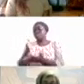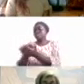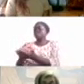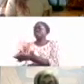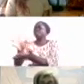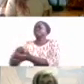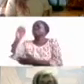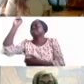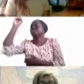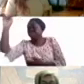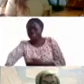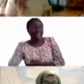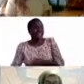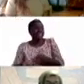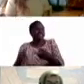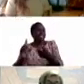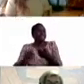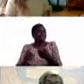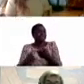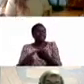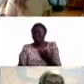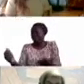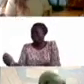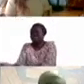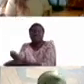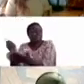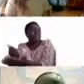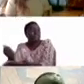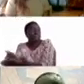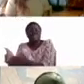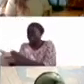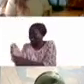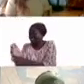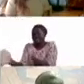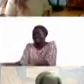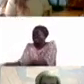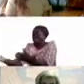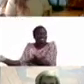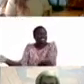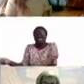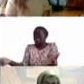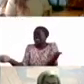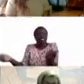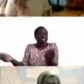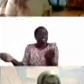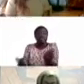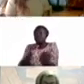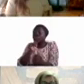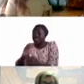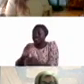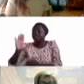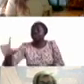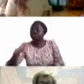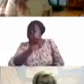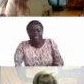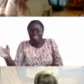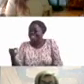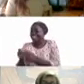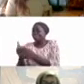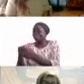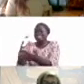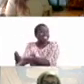The society in Burundi also believes that women with disability are people